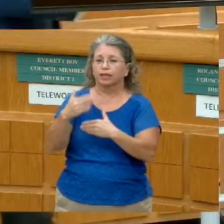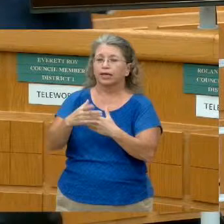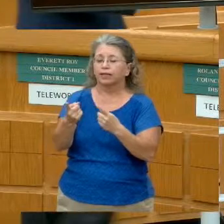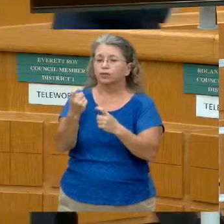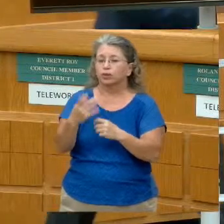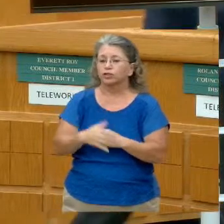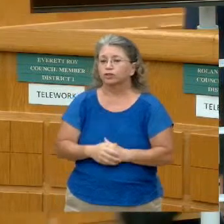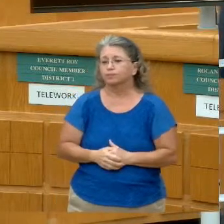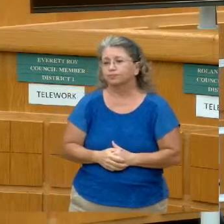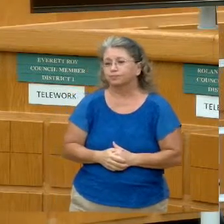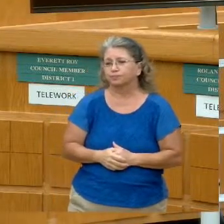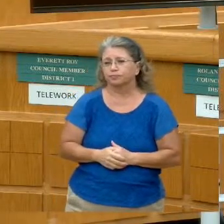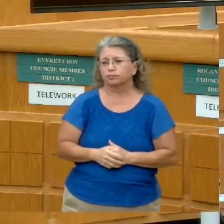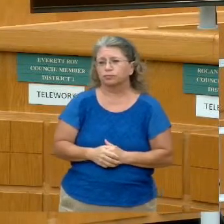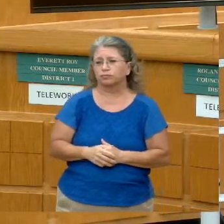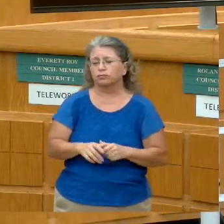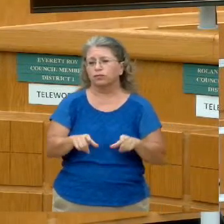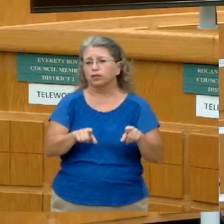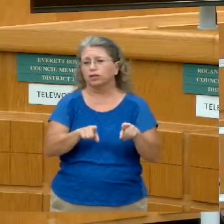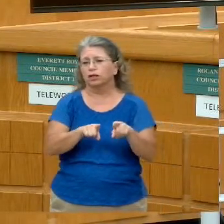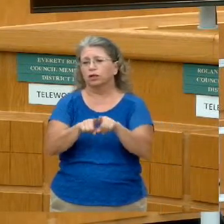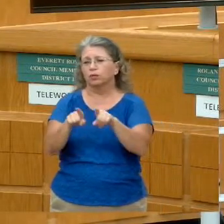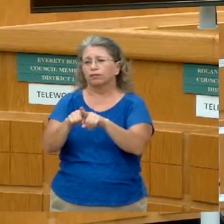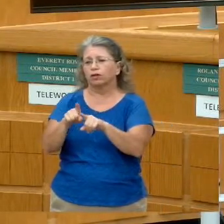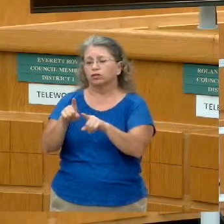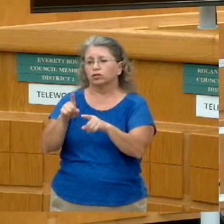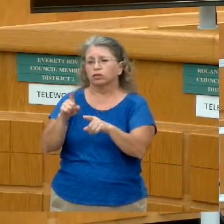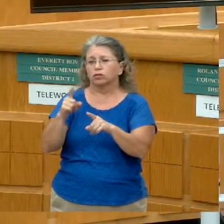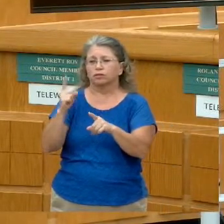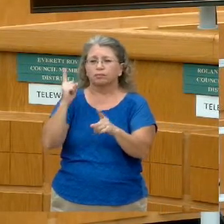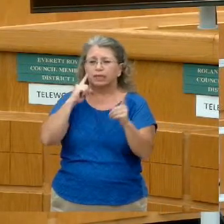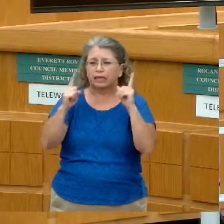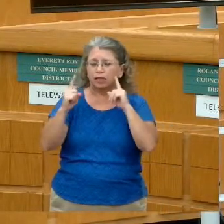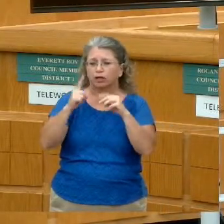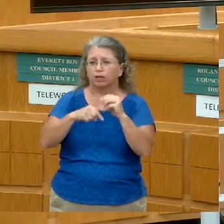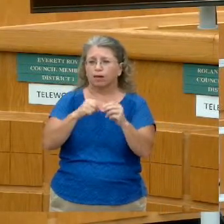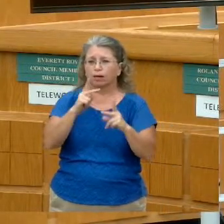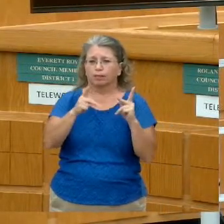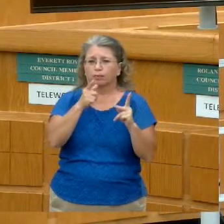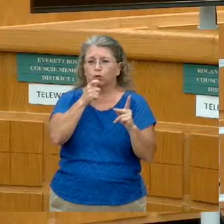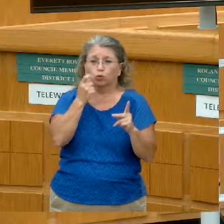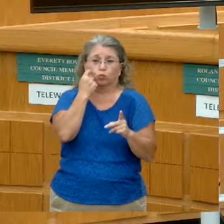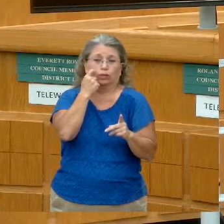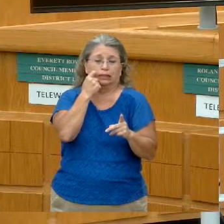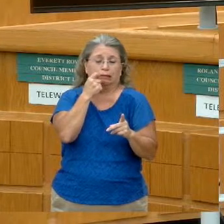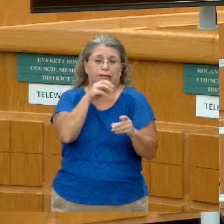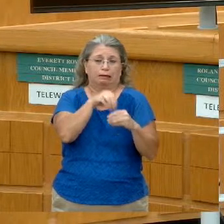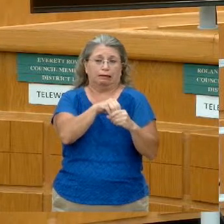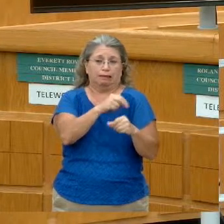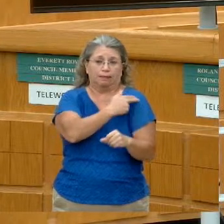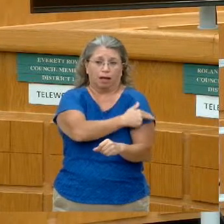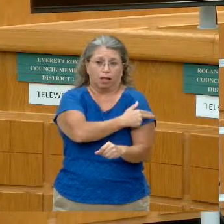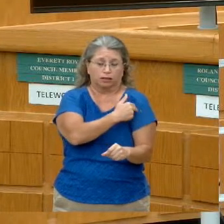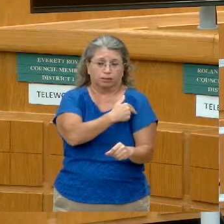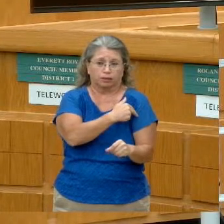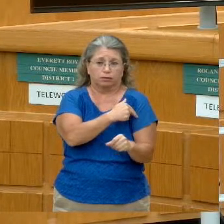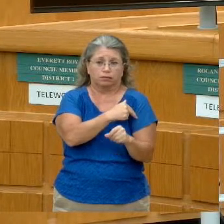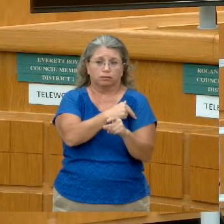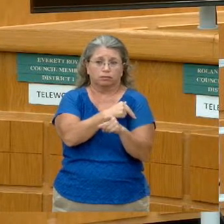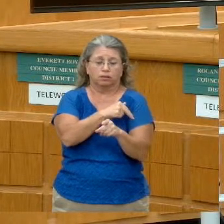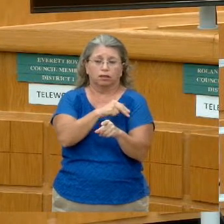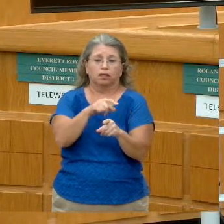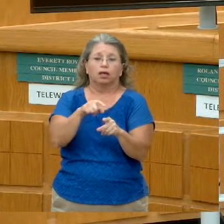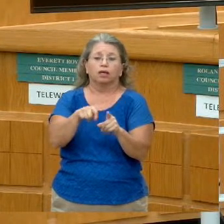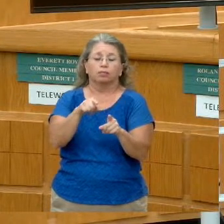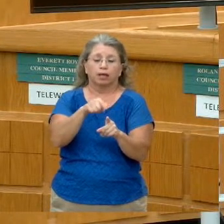We've also been hearing that some people who have been recently put in the hospital for COVID-19 were treated weeks before. Is it possible